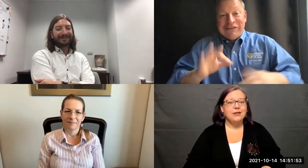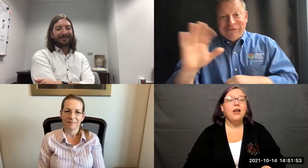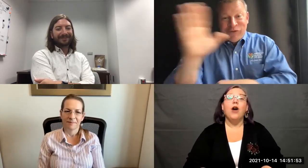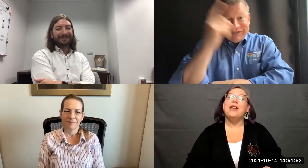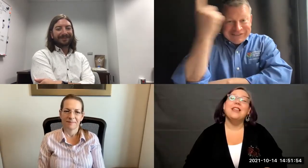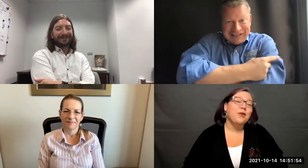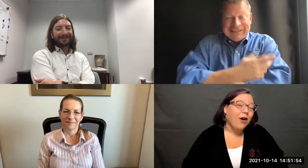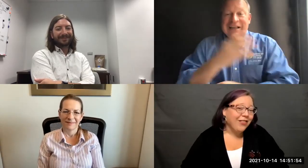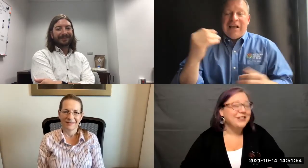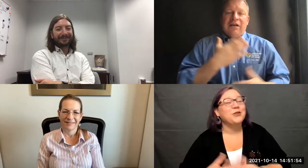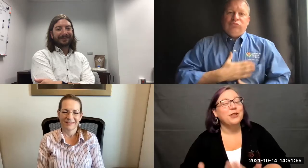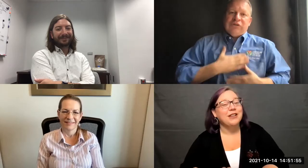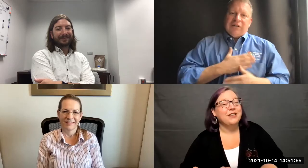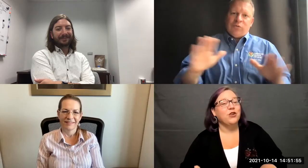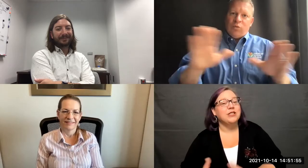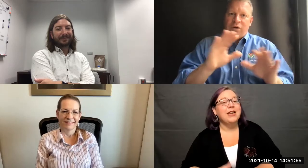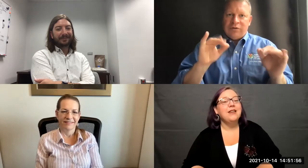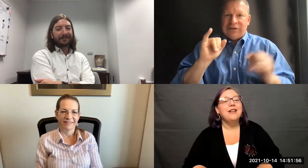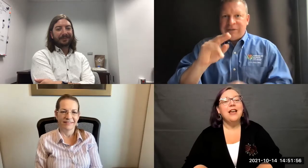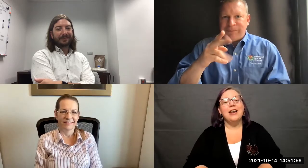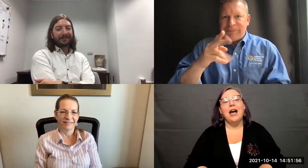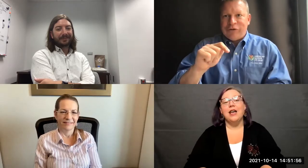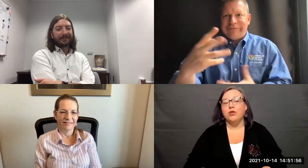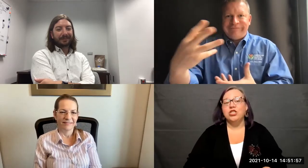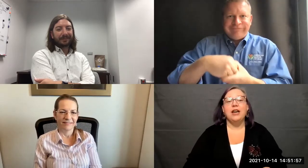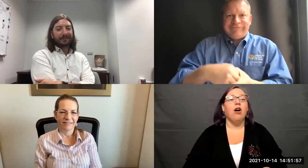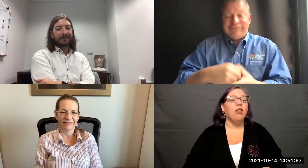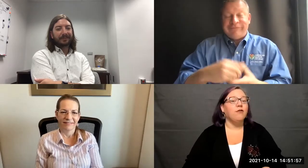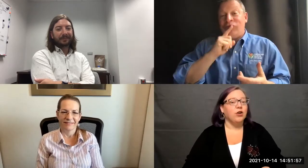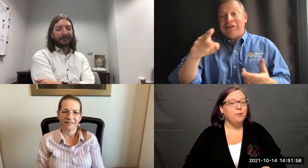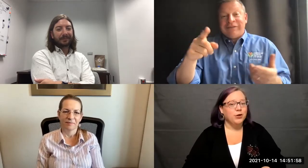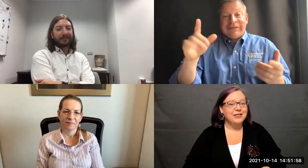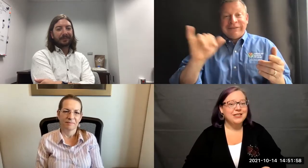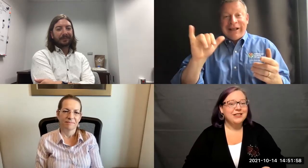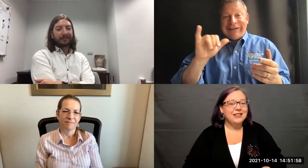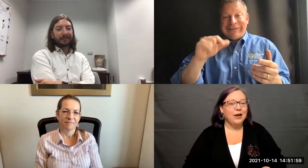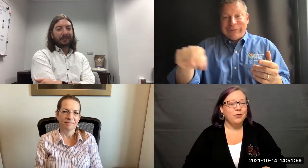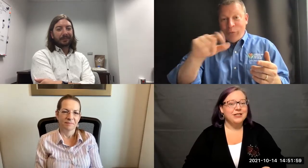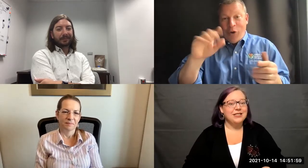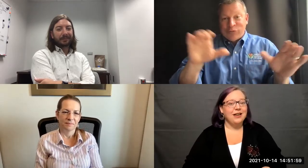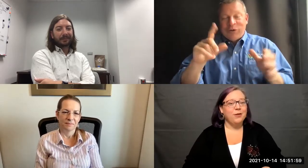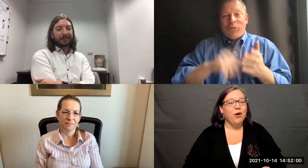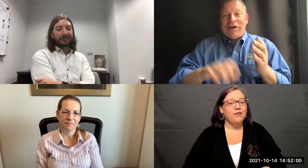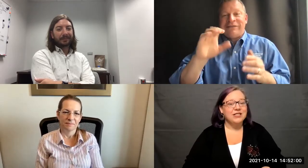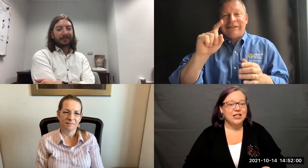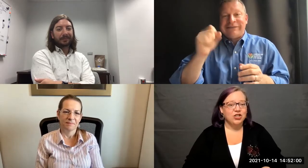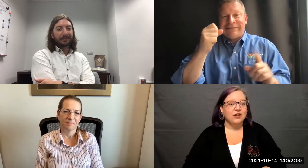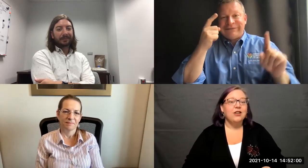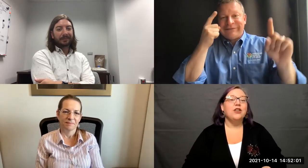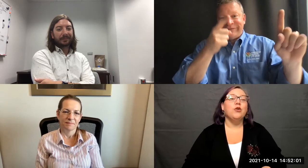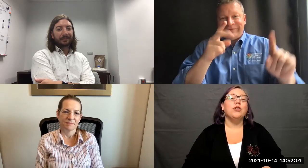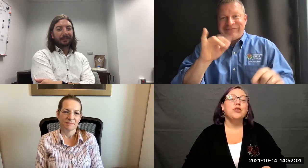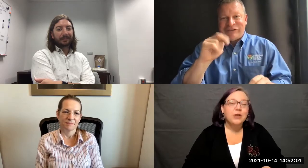points. All right, thank you all. Enjoy the rest of your day. And I appreciate all of your input that was part of this